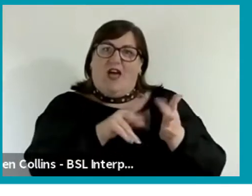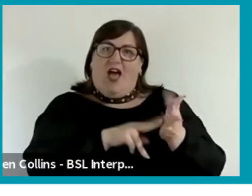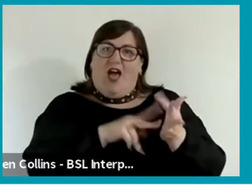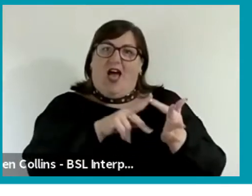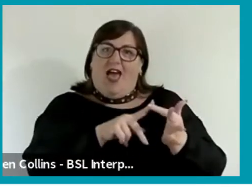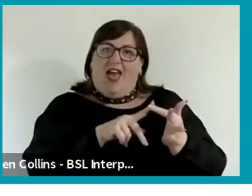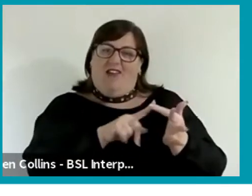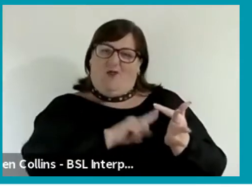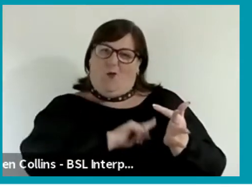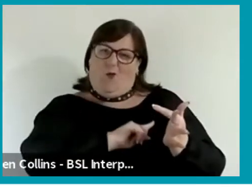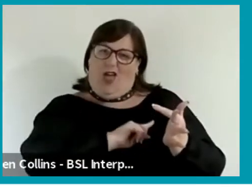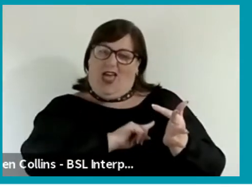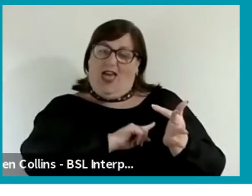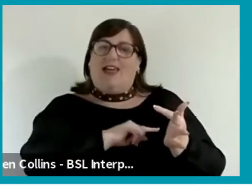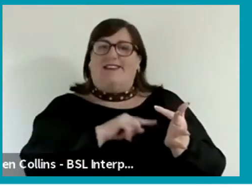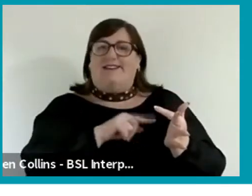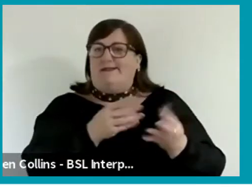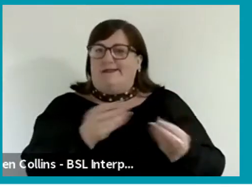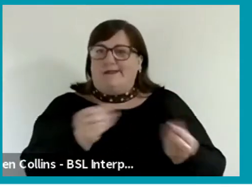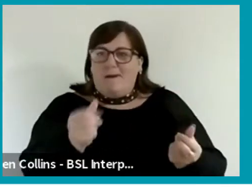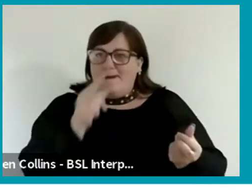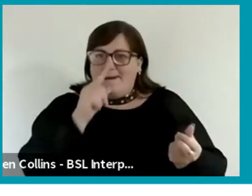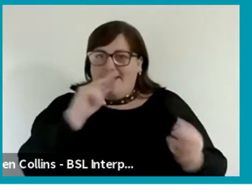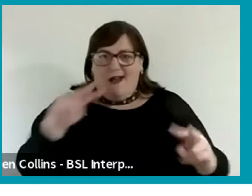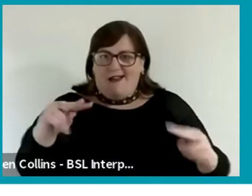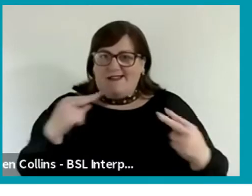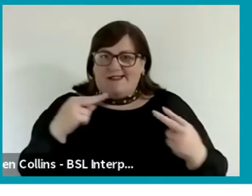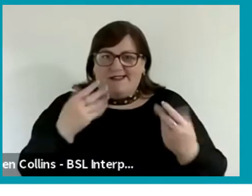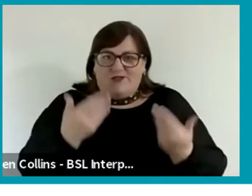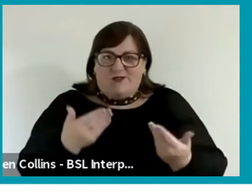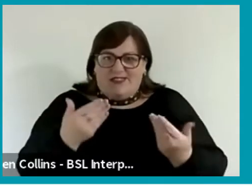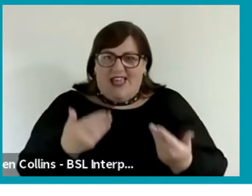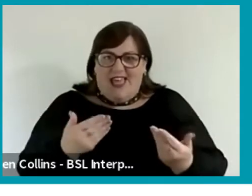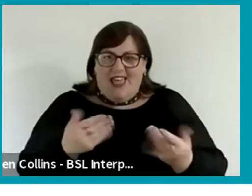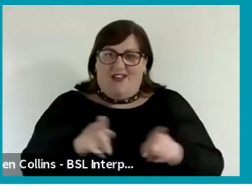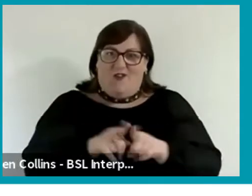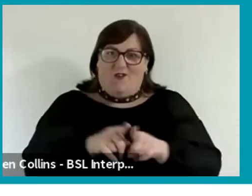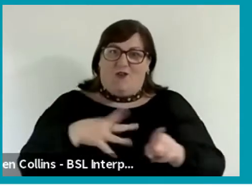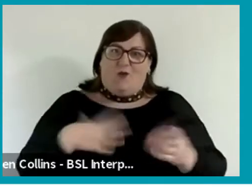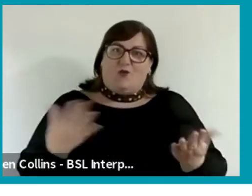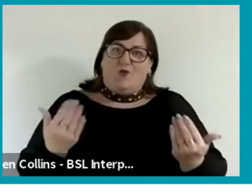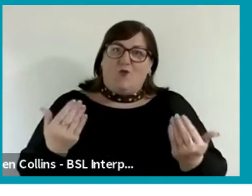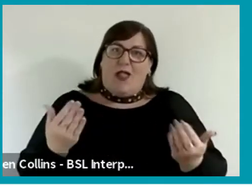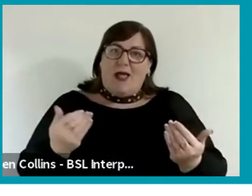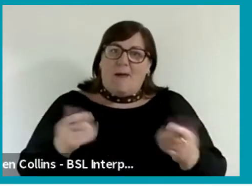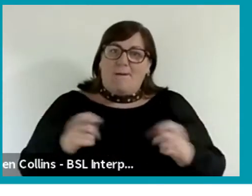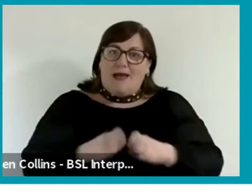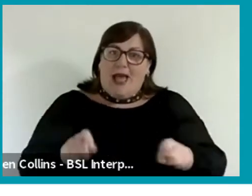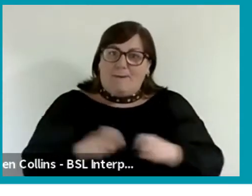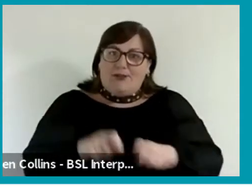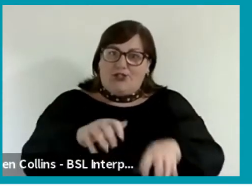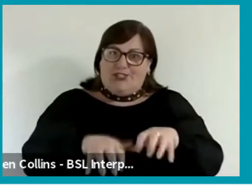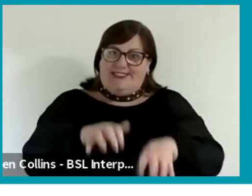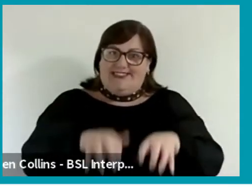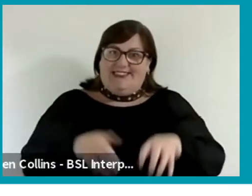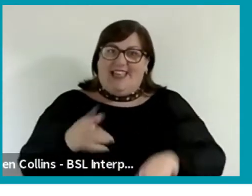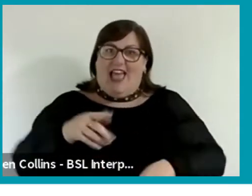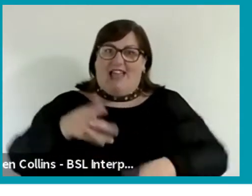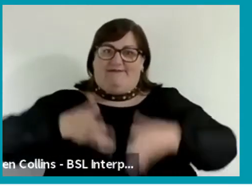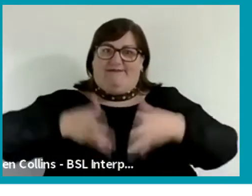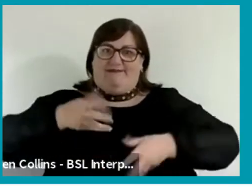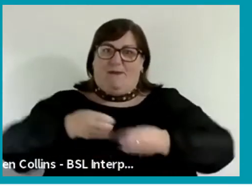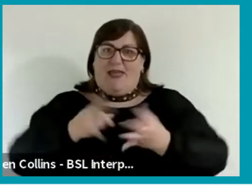today. So I'd also like to welcome our captions and our BSL ladies today. So thank you very much for joining us. Your